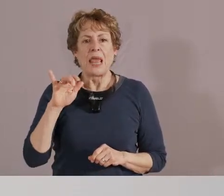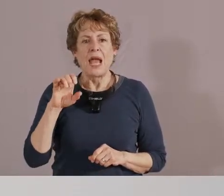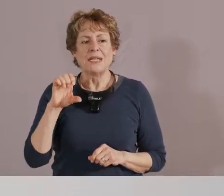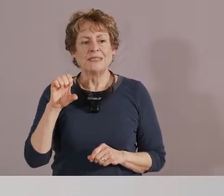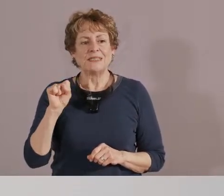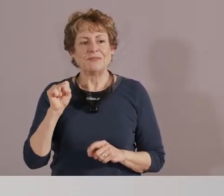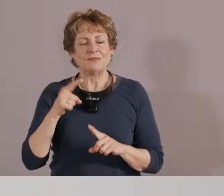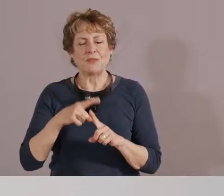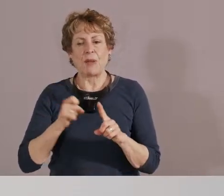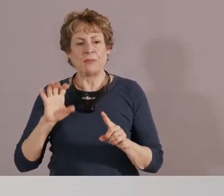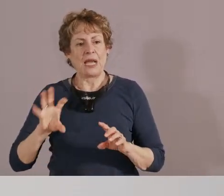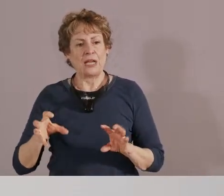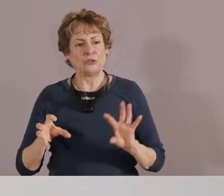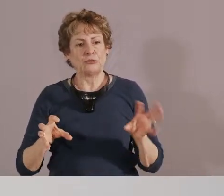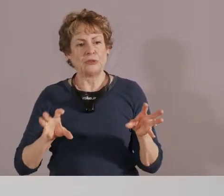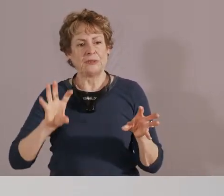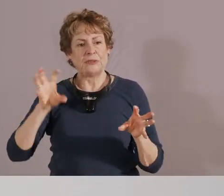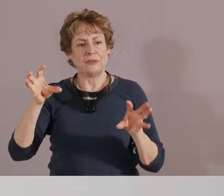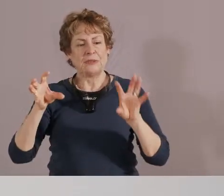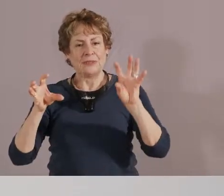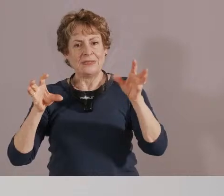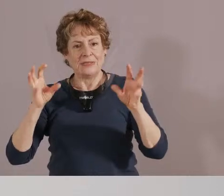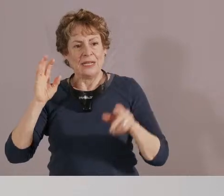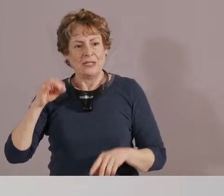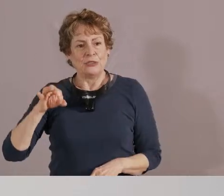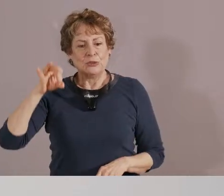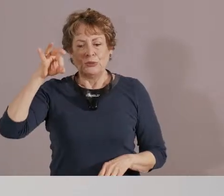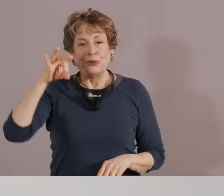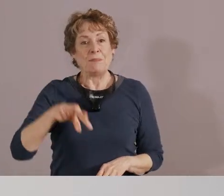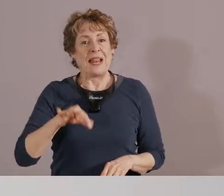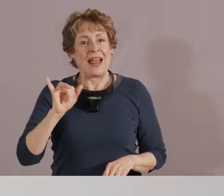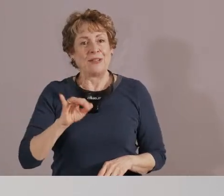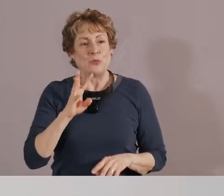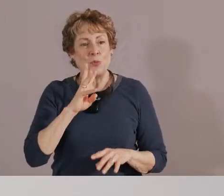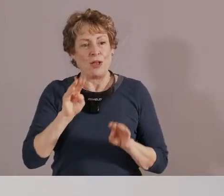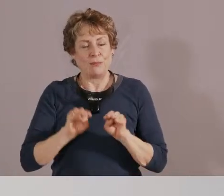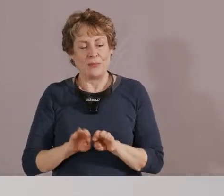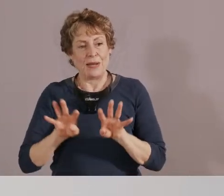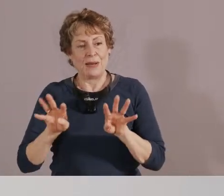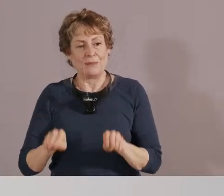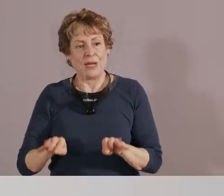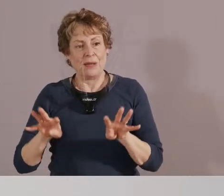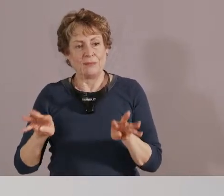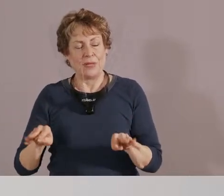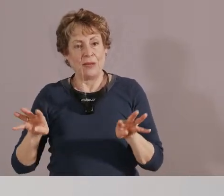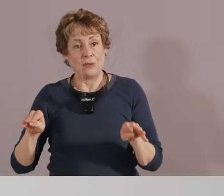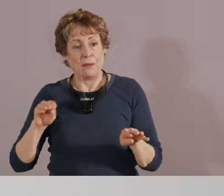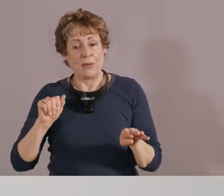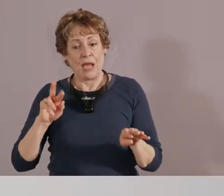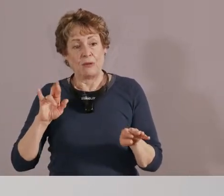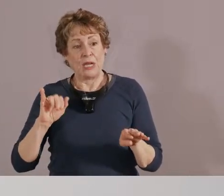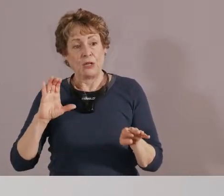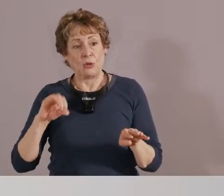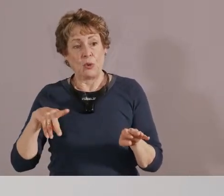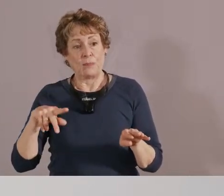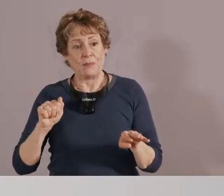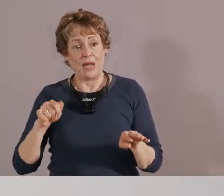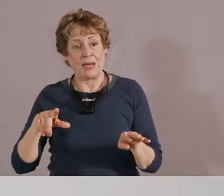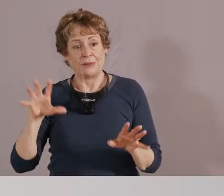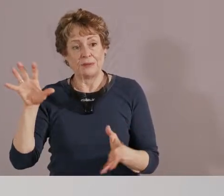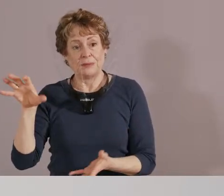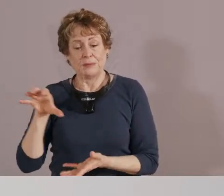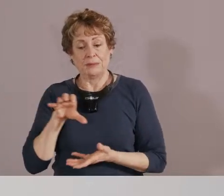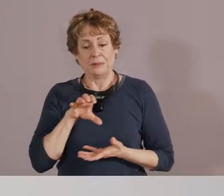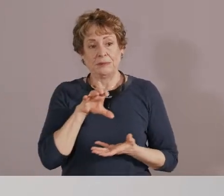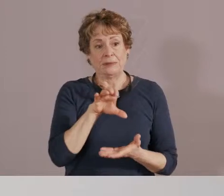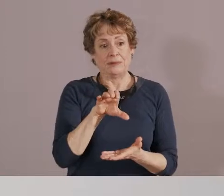effect in the limited supply of vaccines that Maricopa County is experiencing, and you're taking on second doses for people? Is that going to